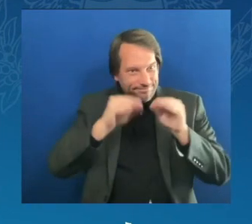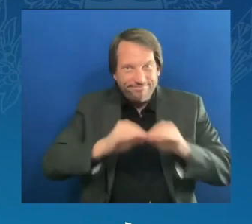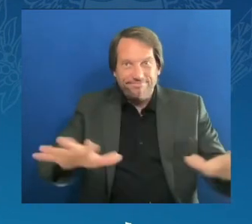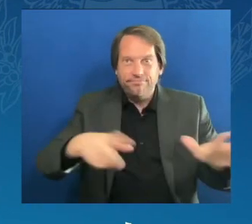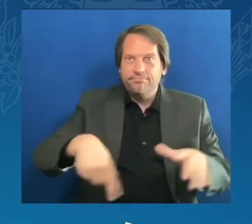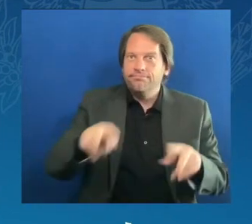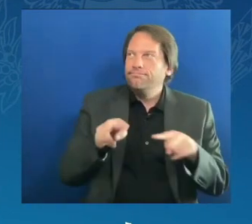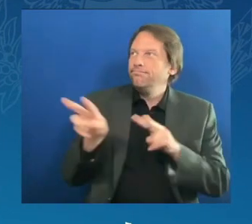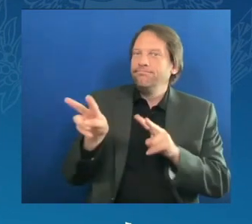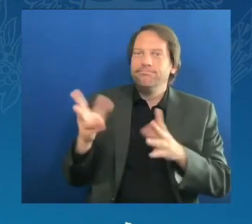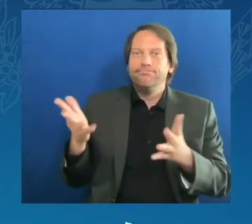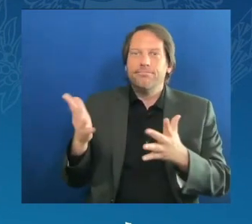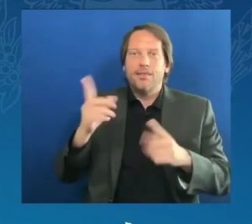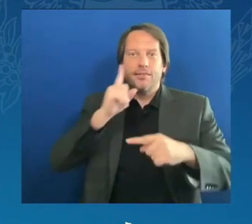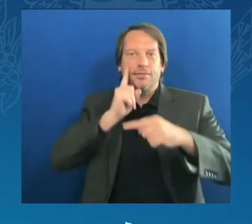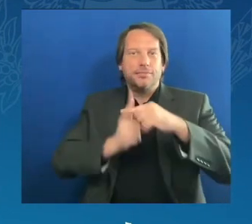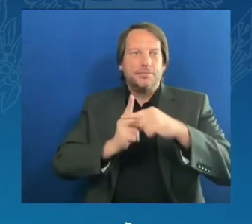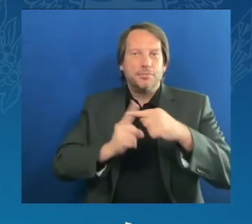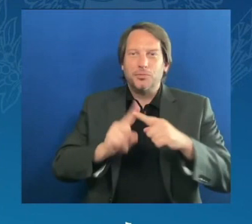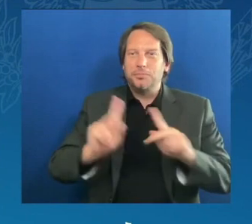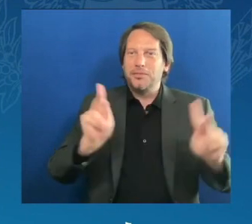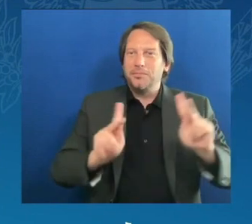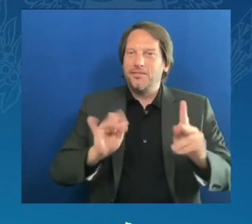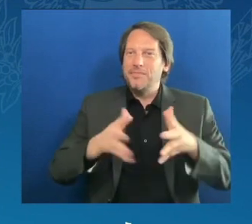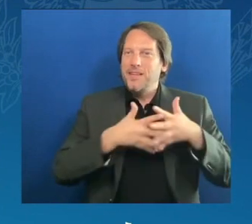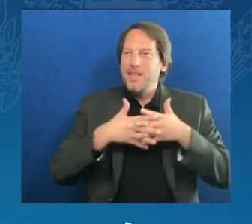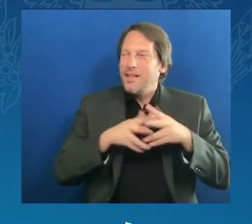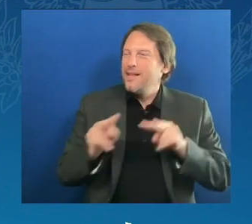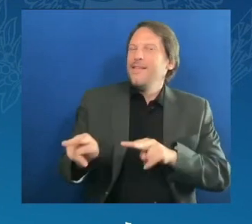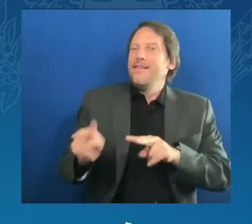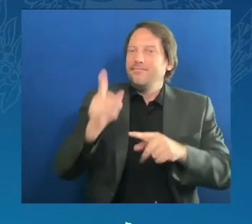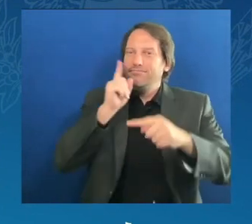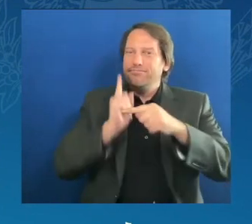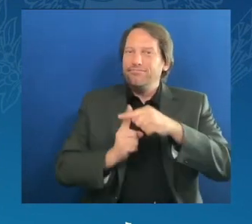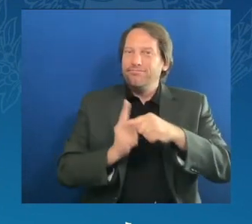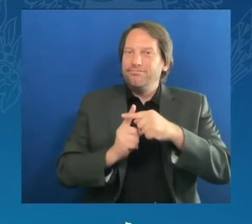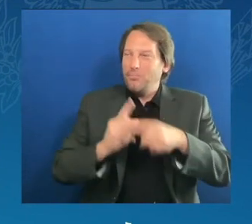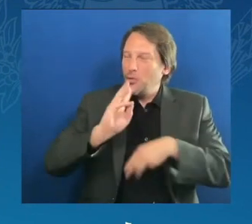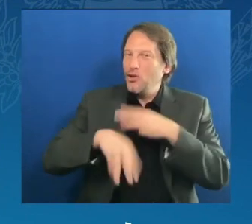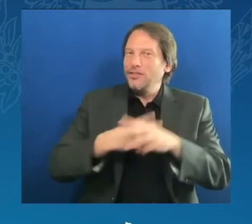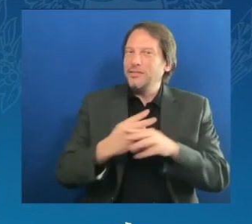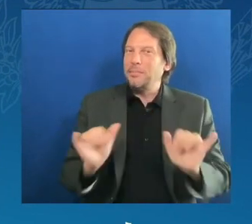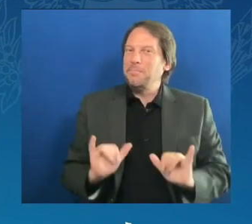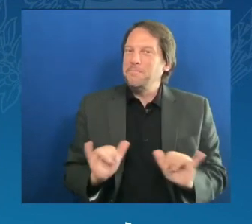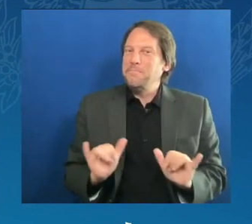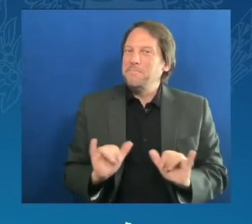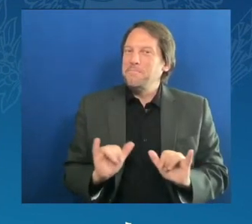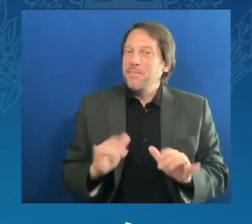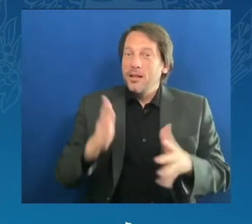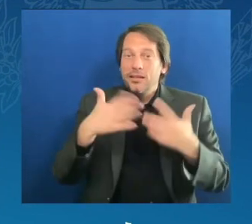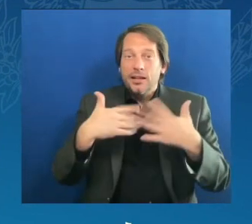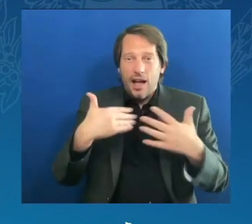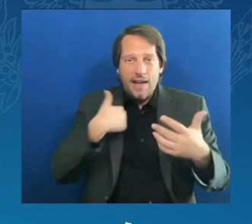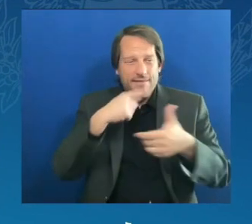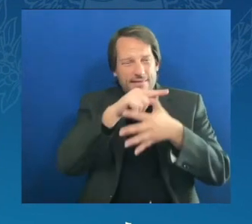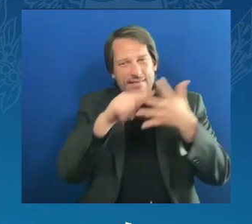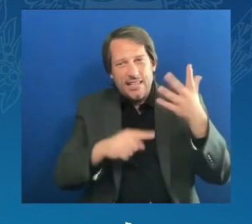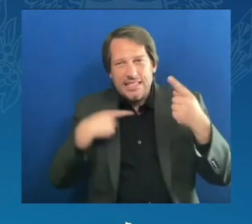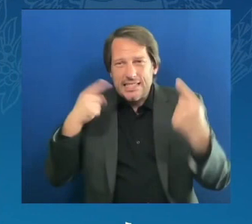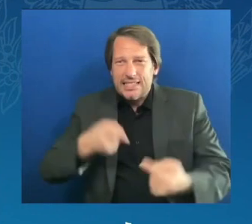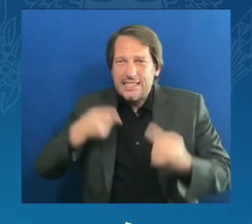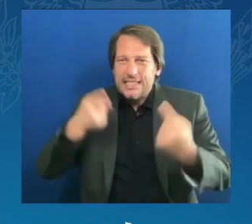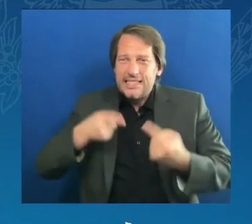posed to Guatemala's democratic process, the United States was proud to stand with you, Mr. President, following a free and